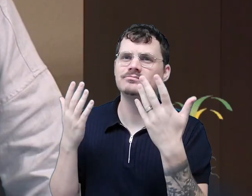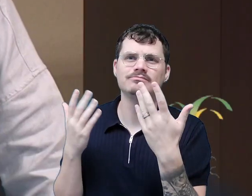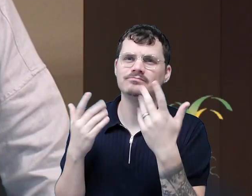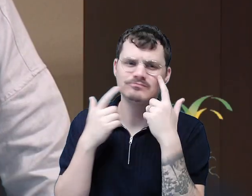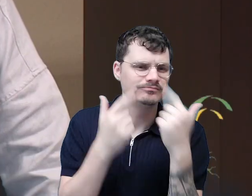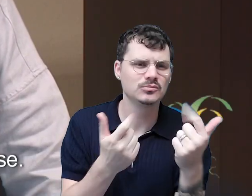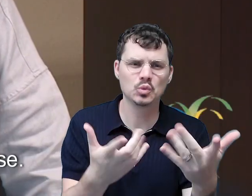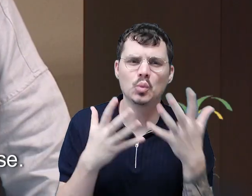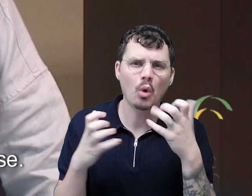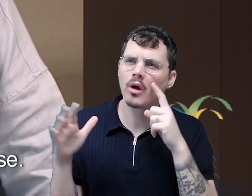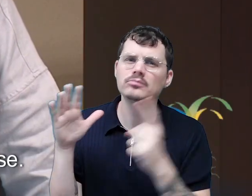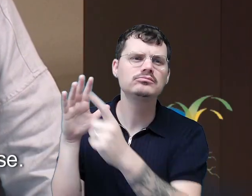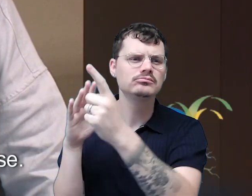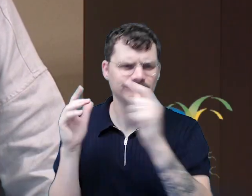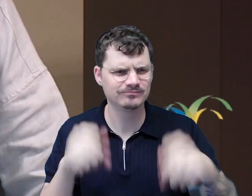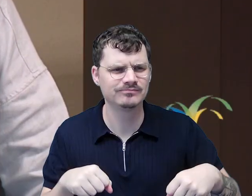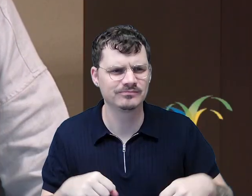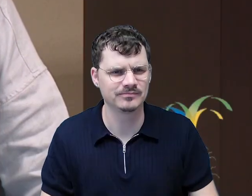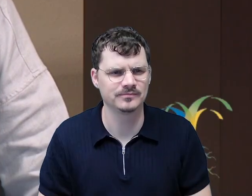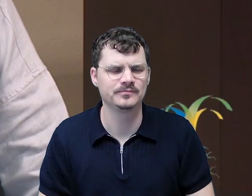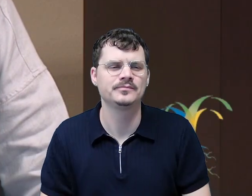limit if you want to do something else.